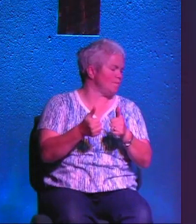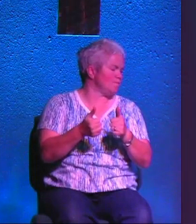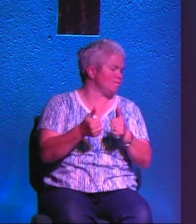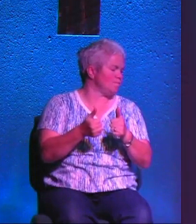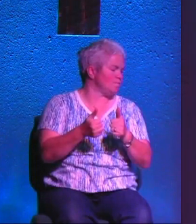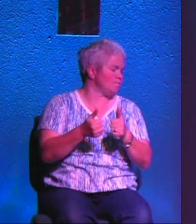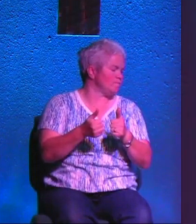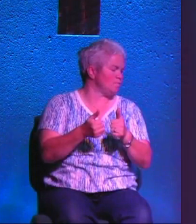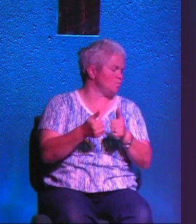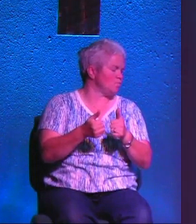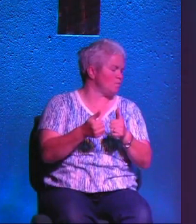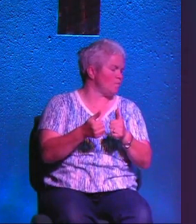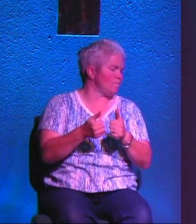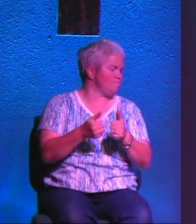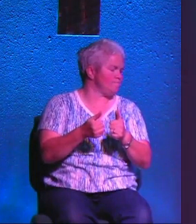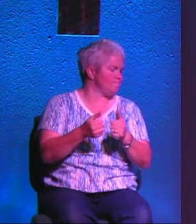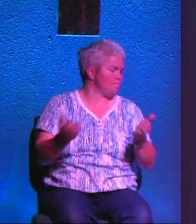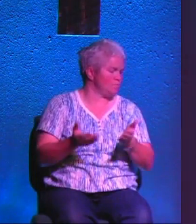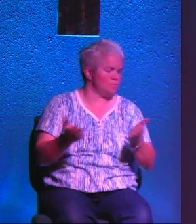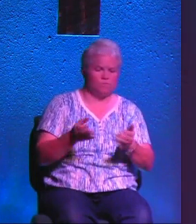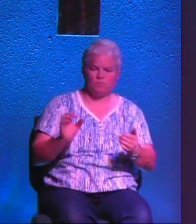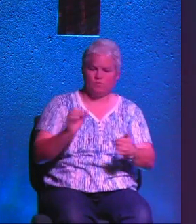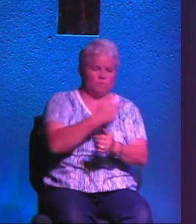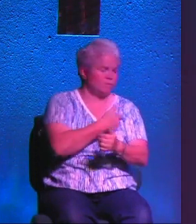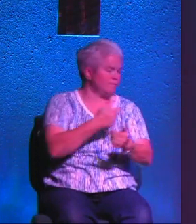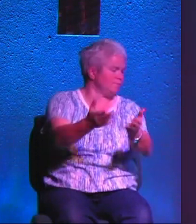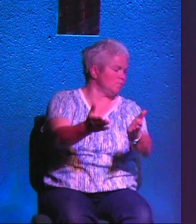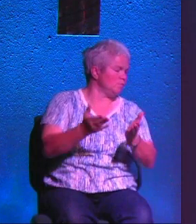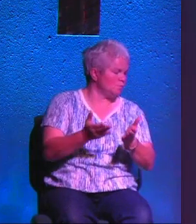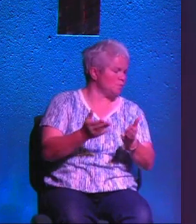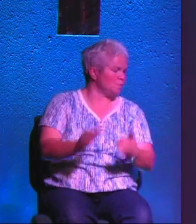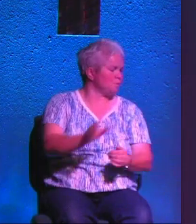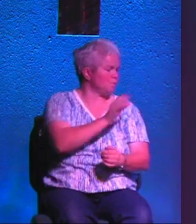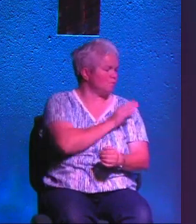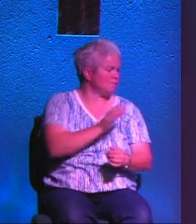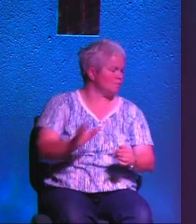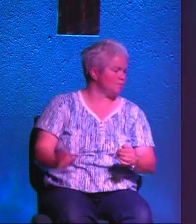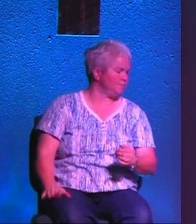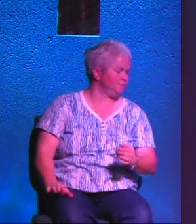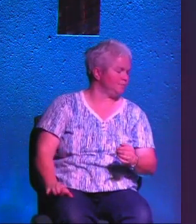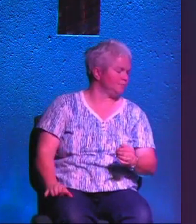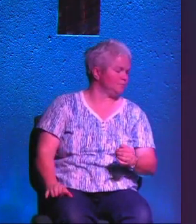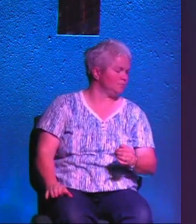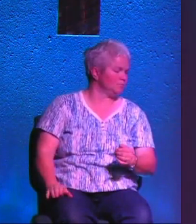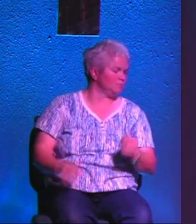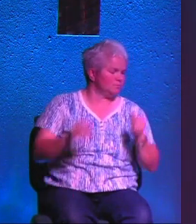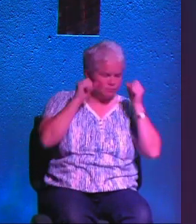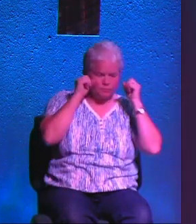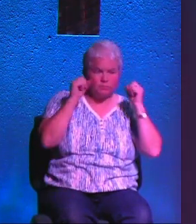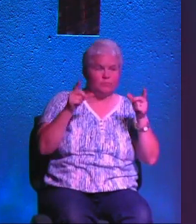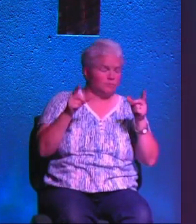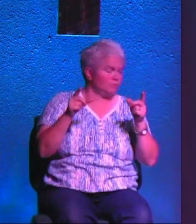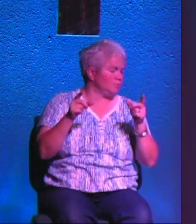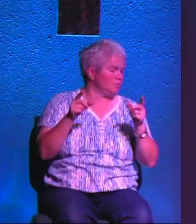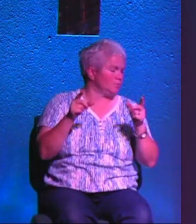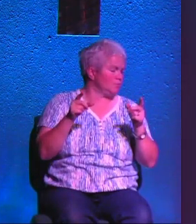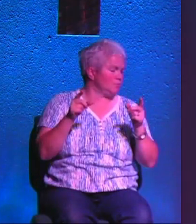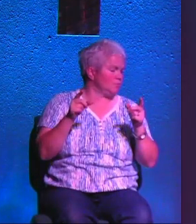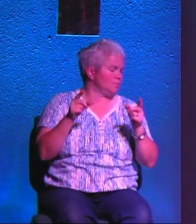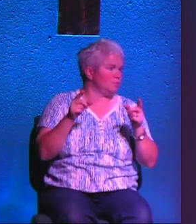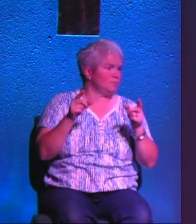See, what we receive when we receive Christ is so incredible. It's